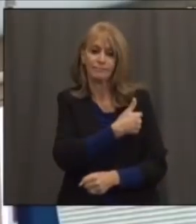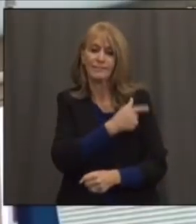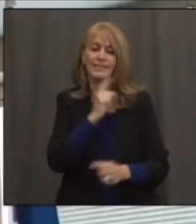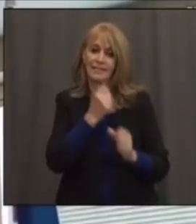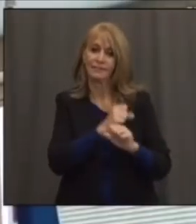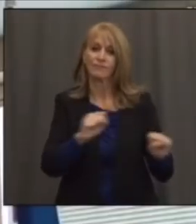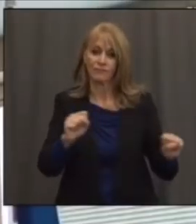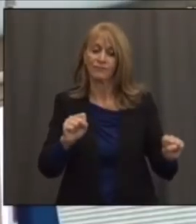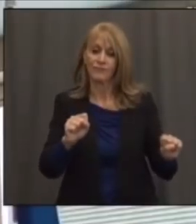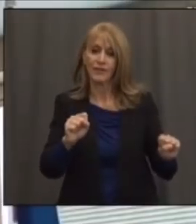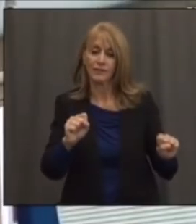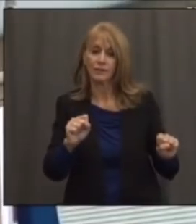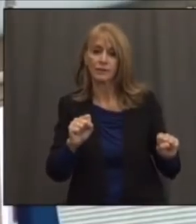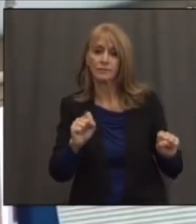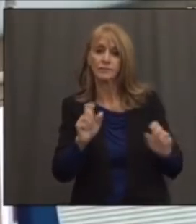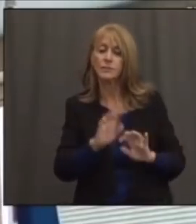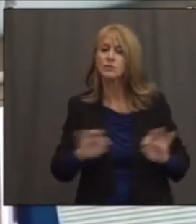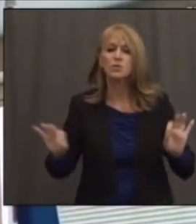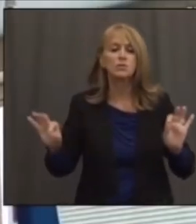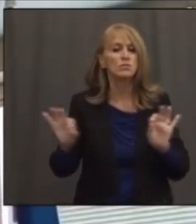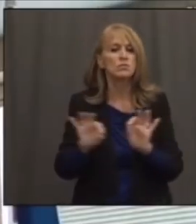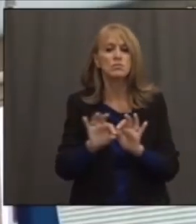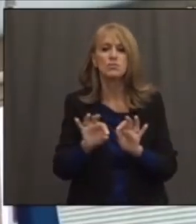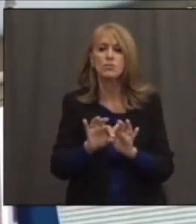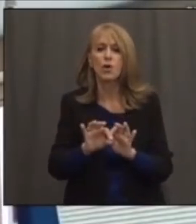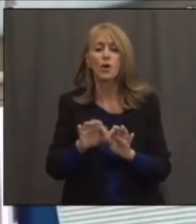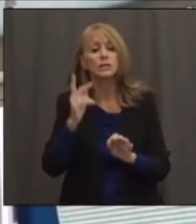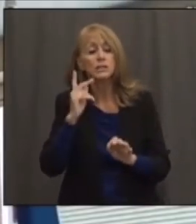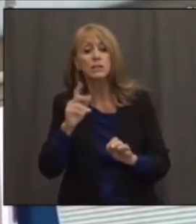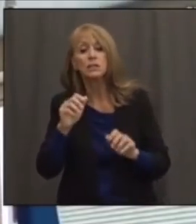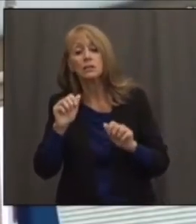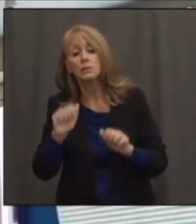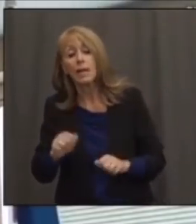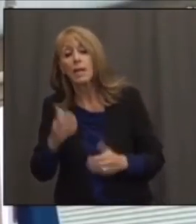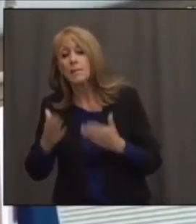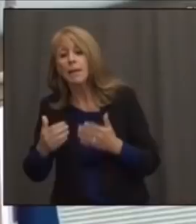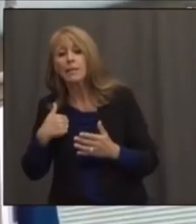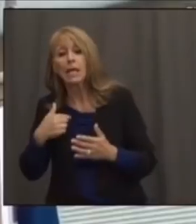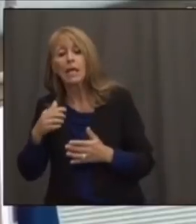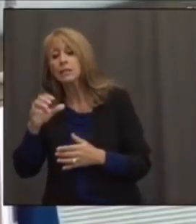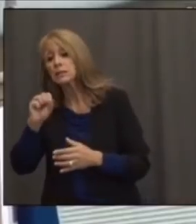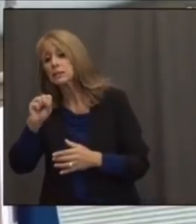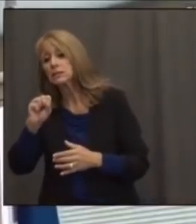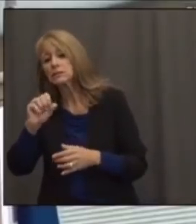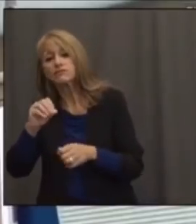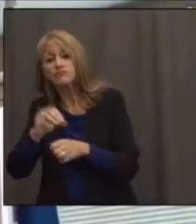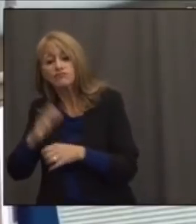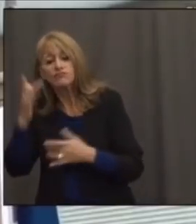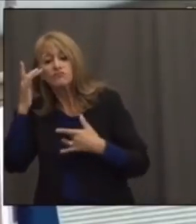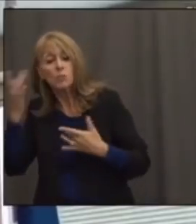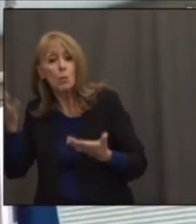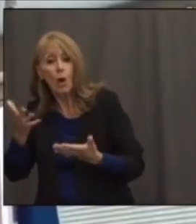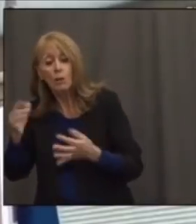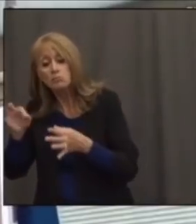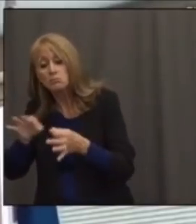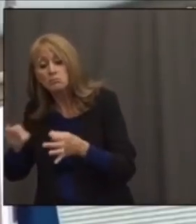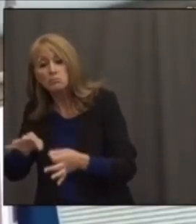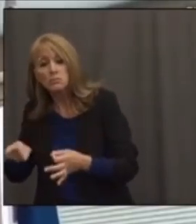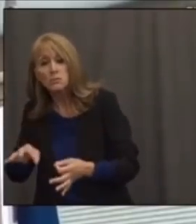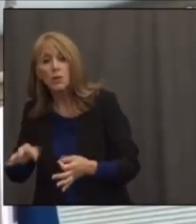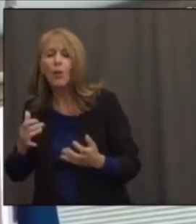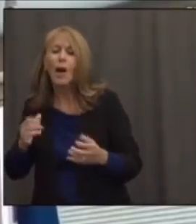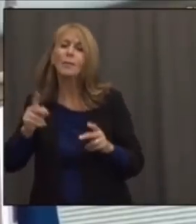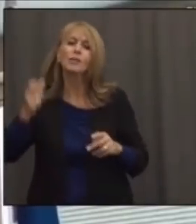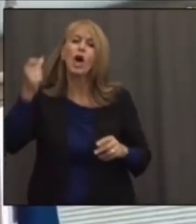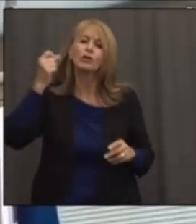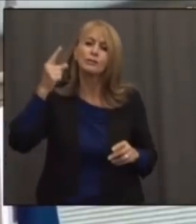about, what potential side effects of the vaccine, and that people continue to understand their